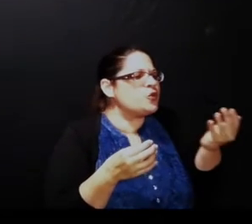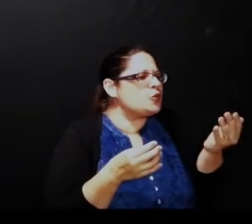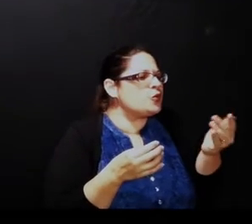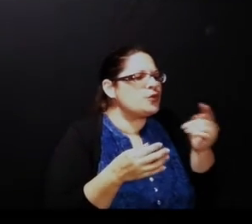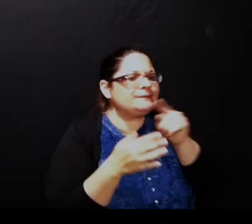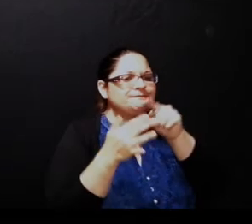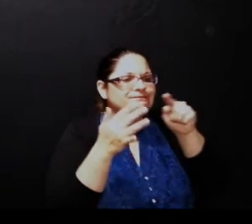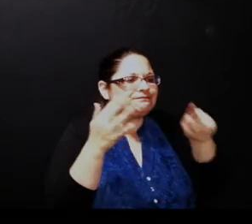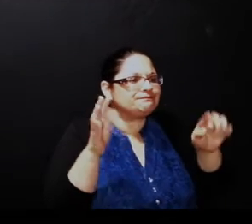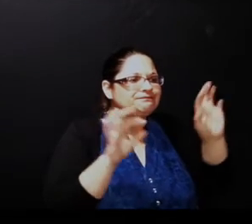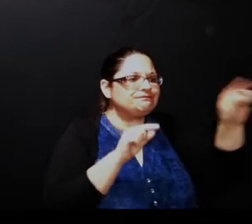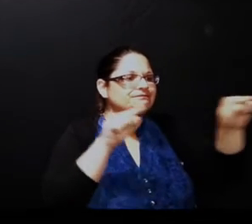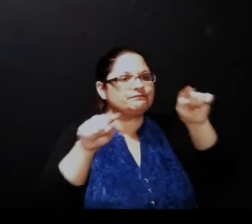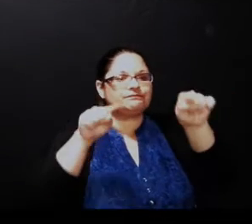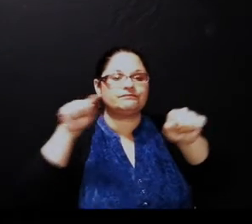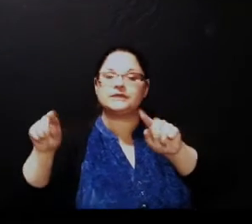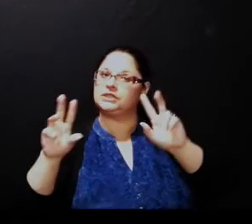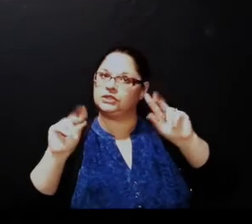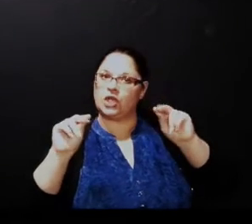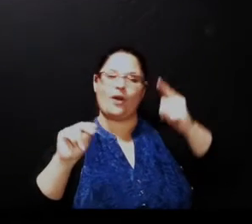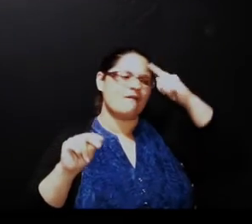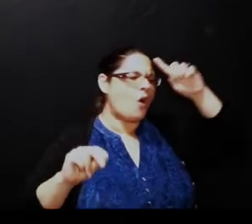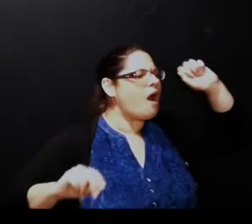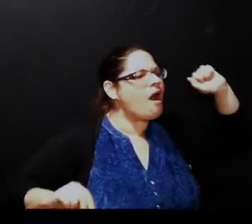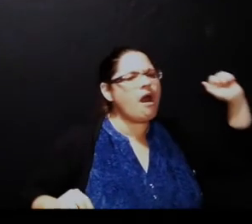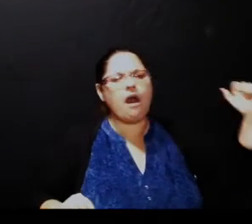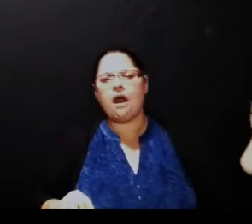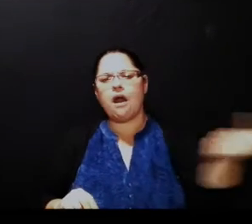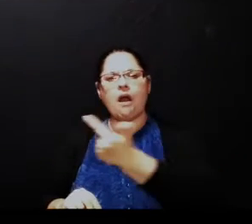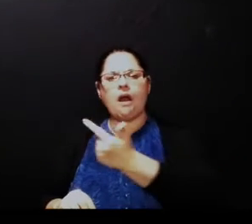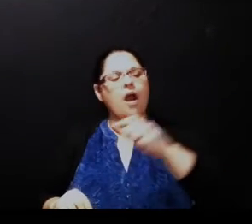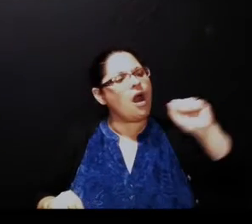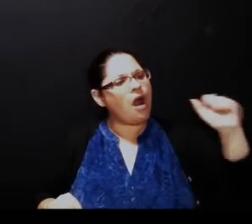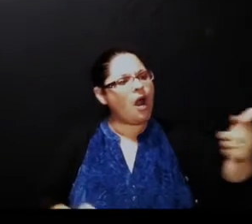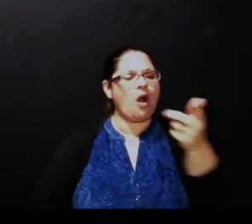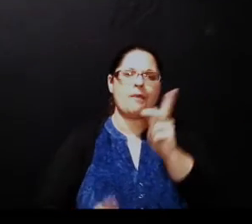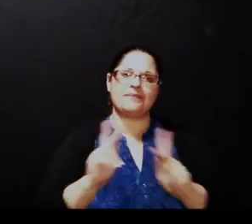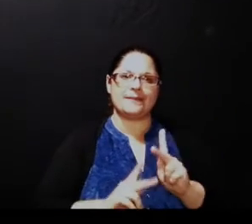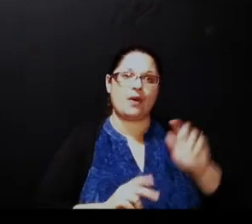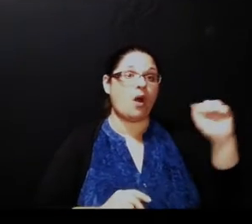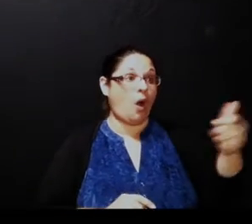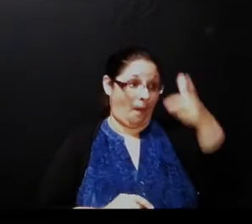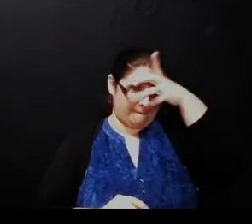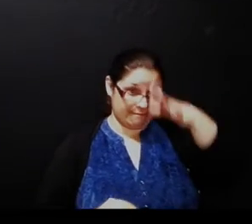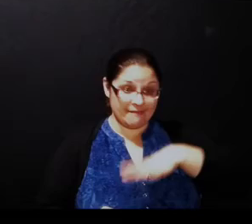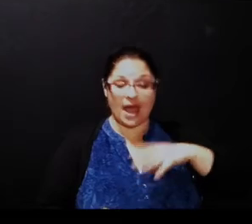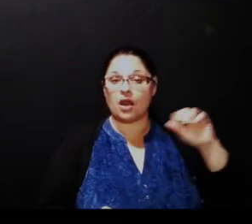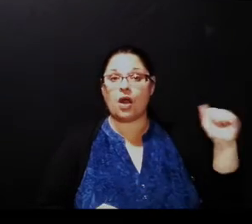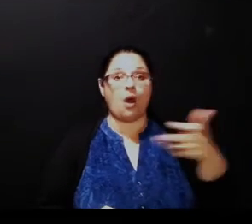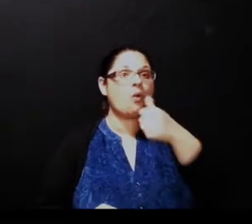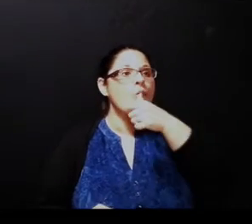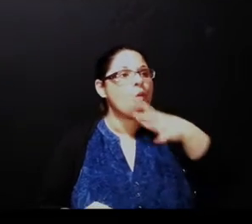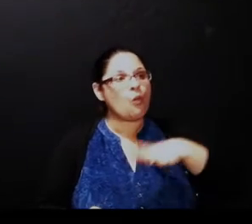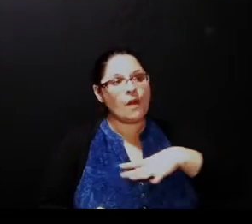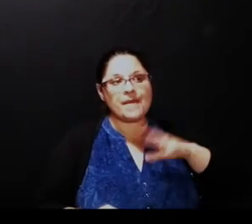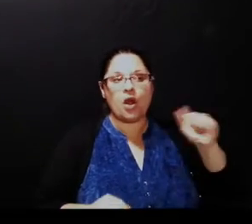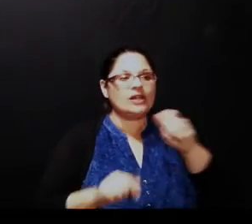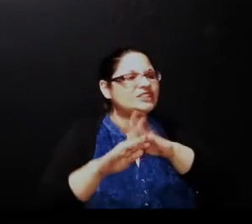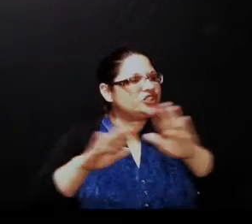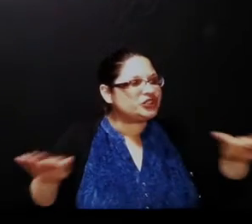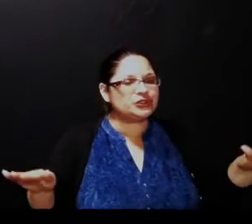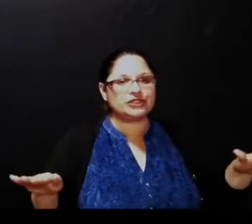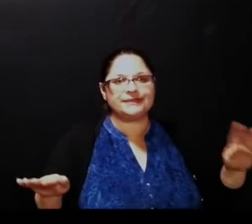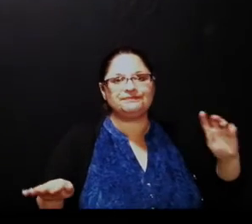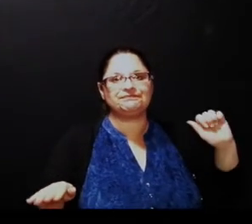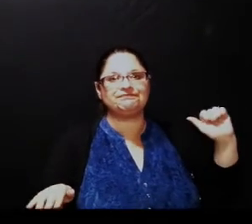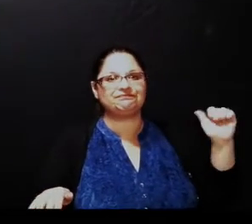all boys and girls. It'd be for the rich. It would be for the poor. It'd be for the slave. It would be for the free. It would be for the Jew. It'd be for the Gentile.